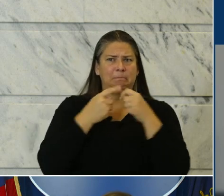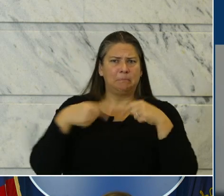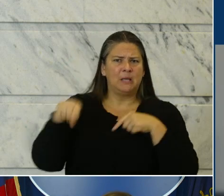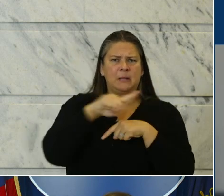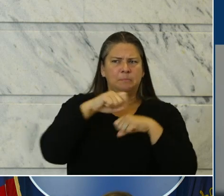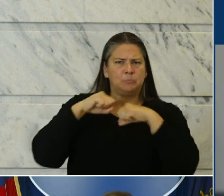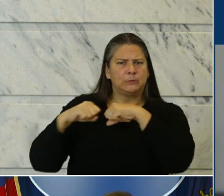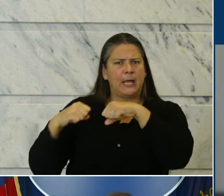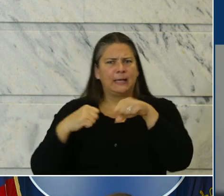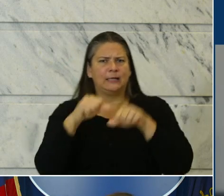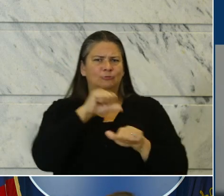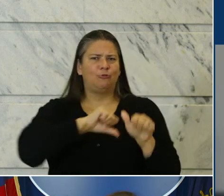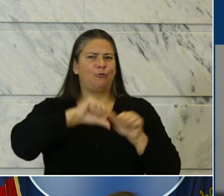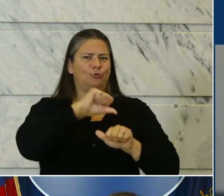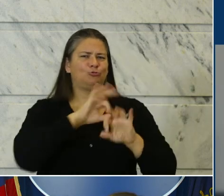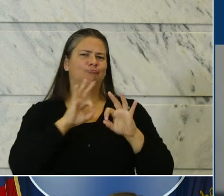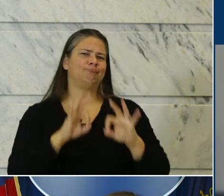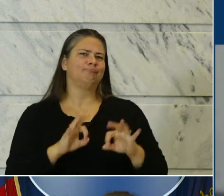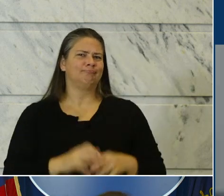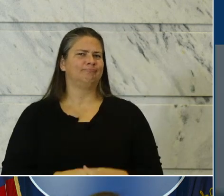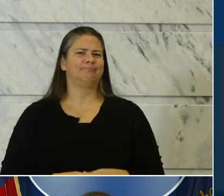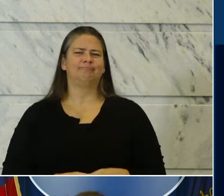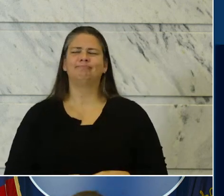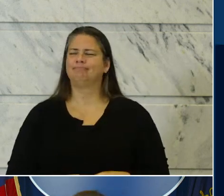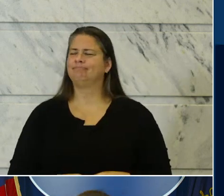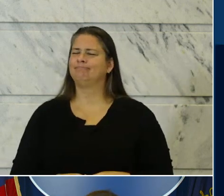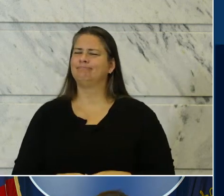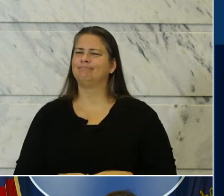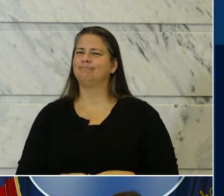and supporters. So thank you very much. Governor Beshear.